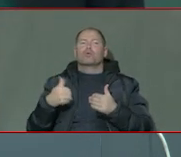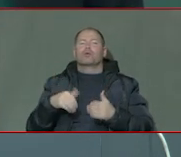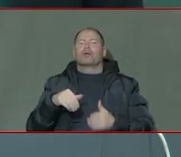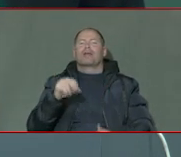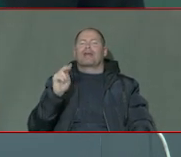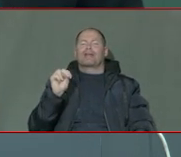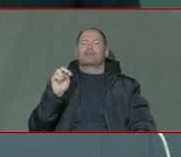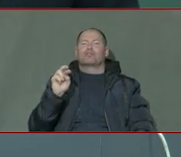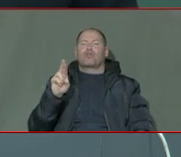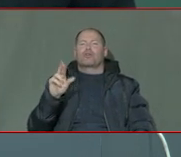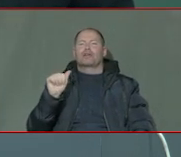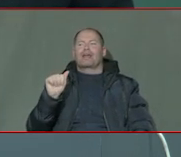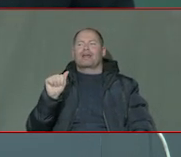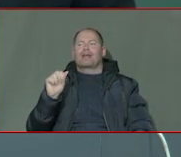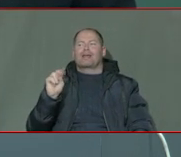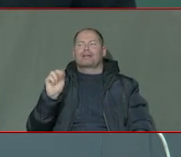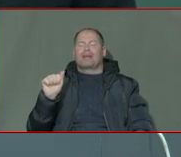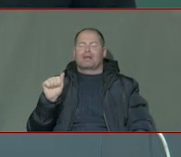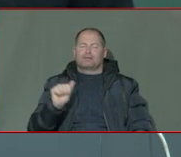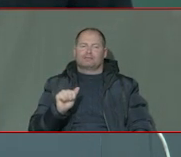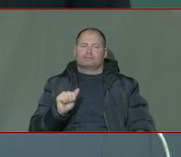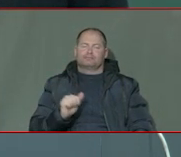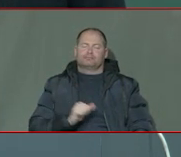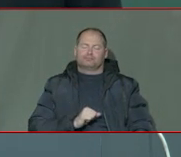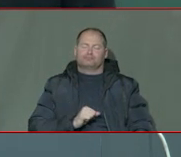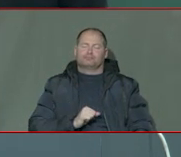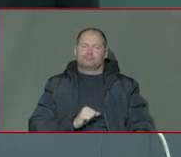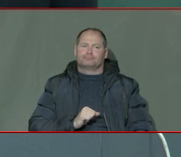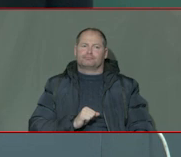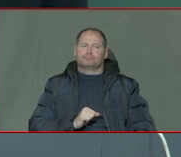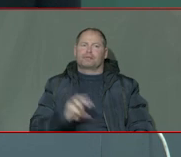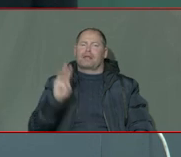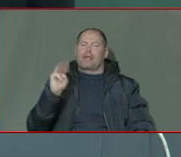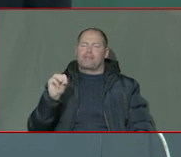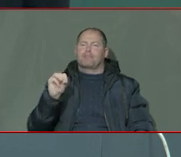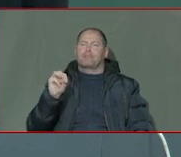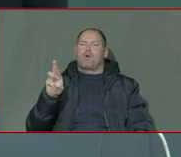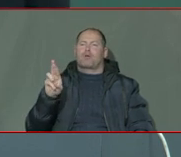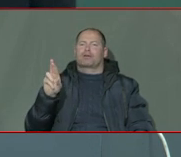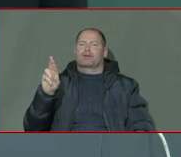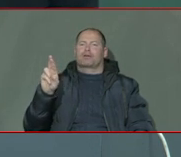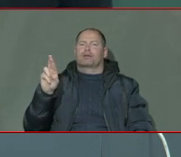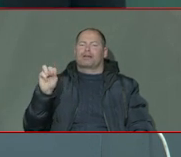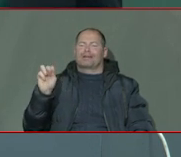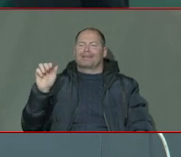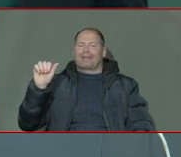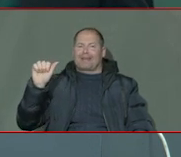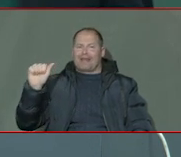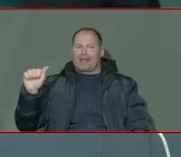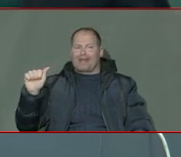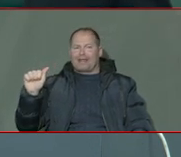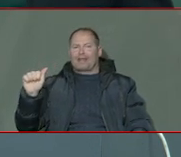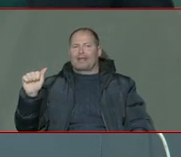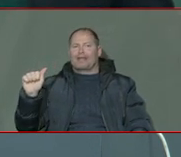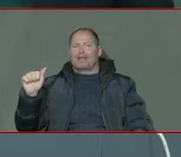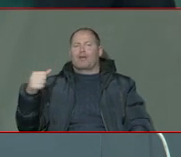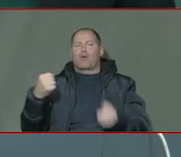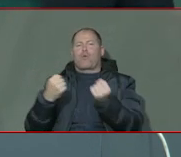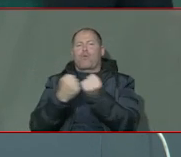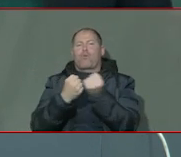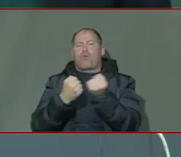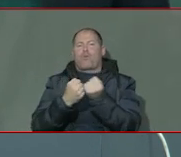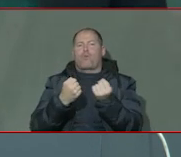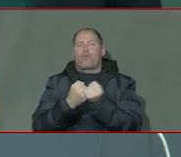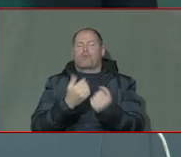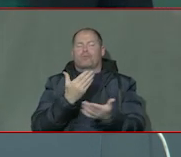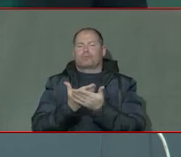nucleotides from the nucleoplasm. Then mRNA is complementary to DNA. mRNA now